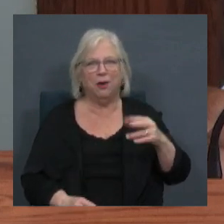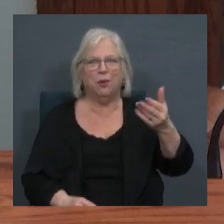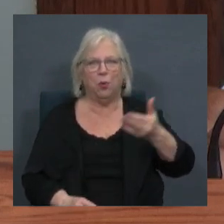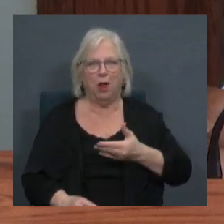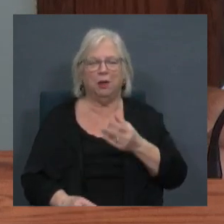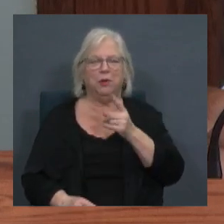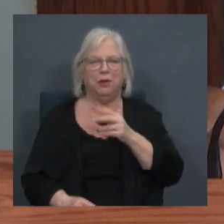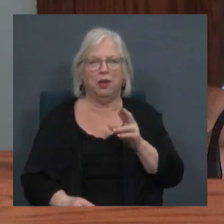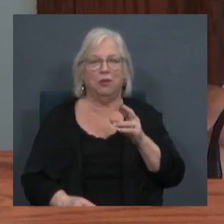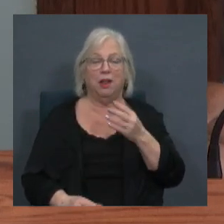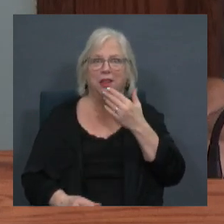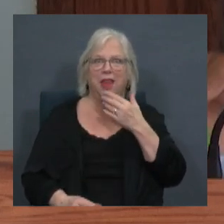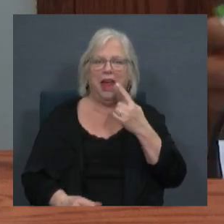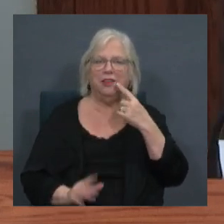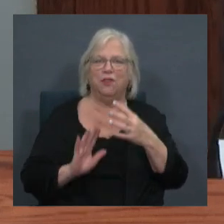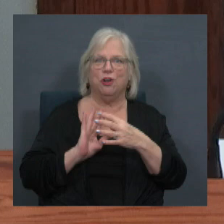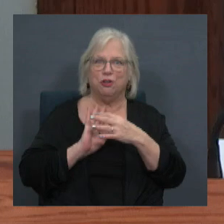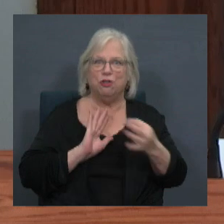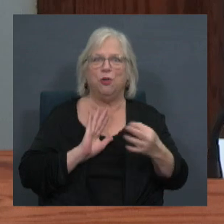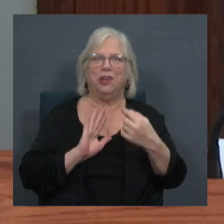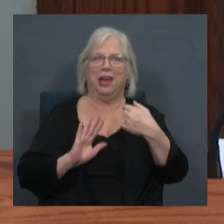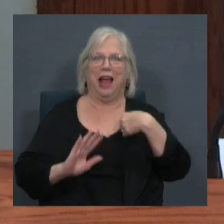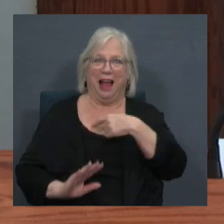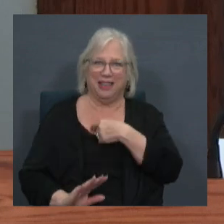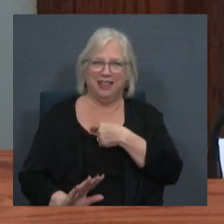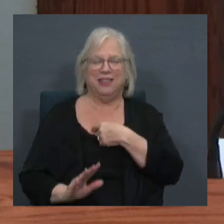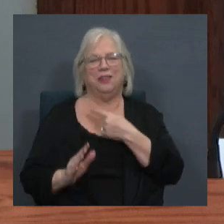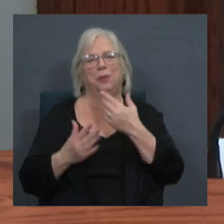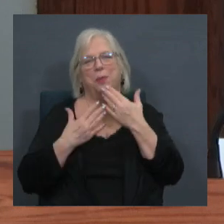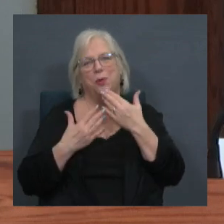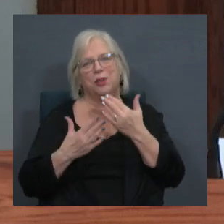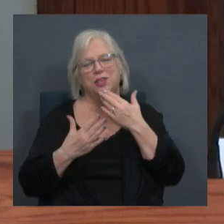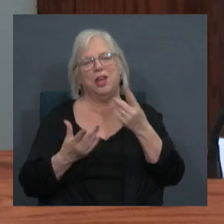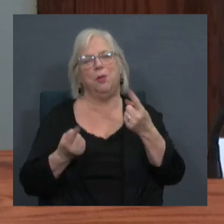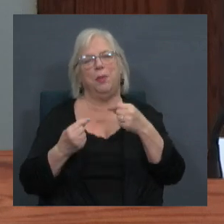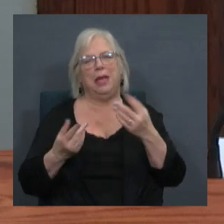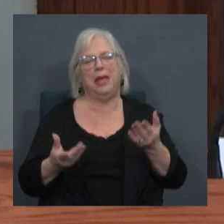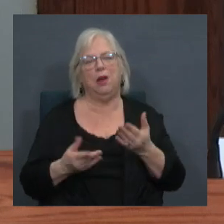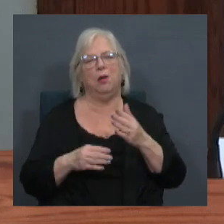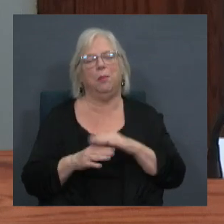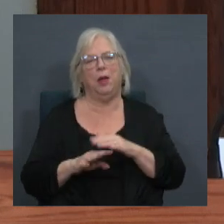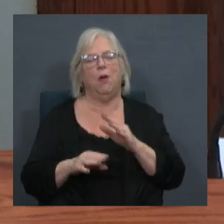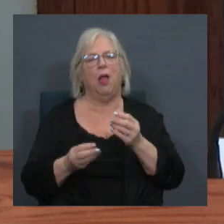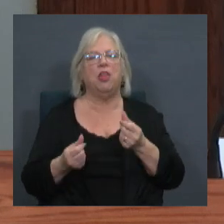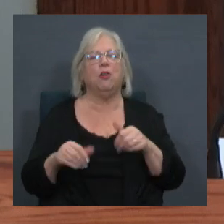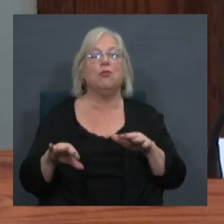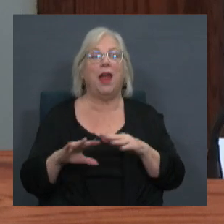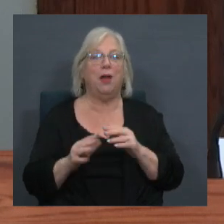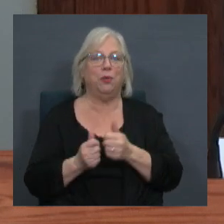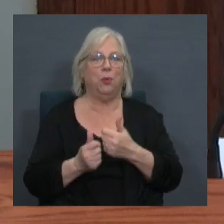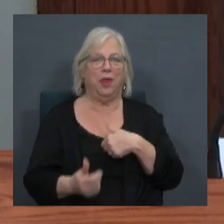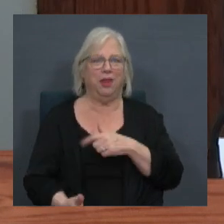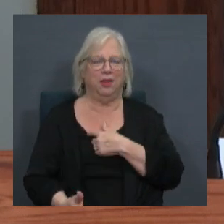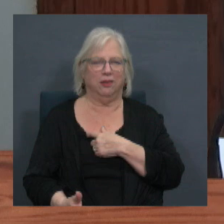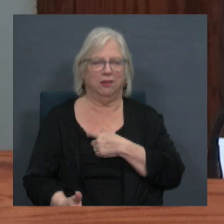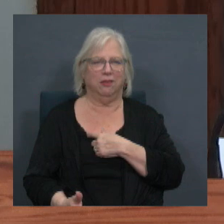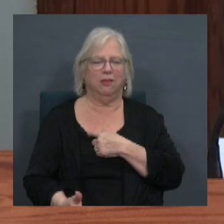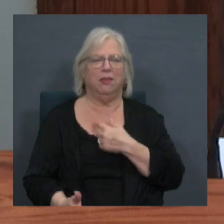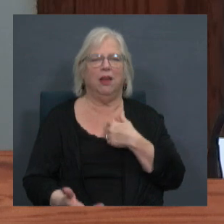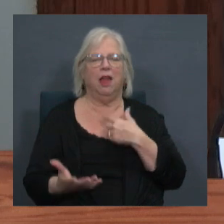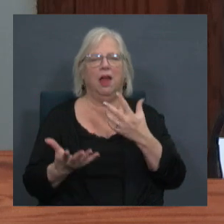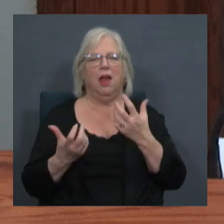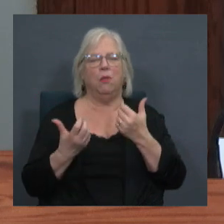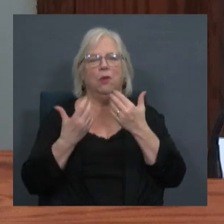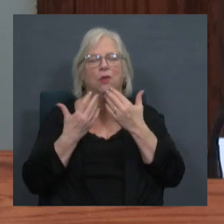you for choosing us. So we appreciate you being here and being on the ground with us. I just wanted to give